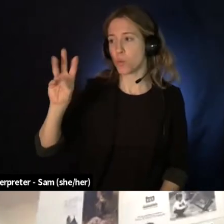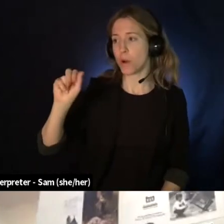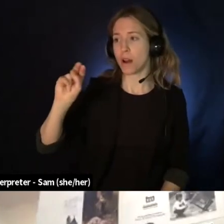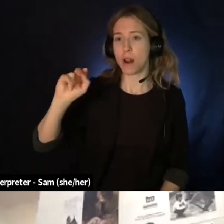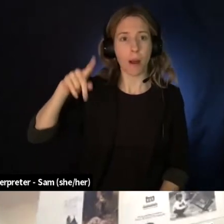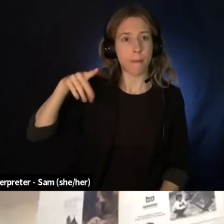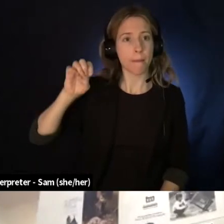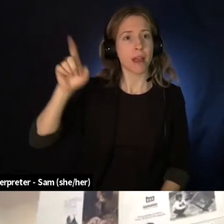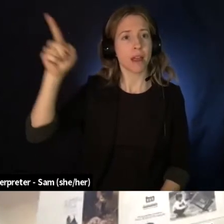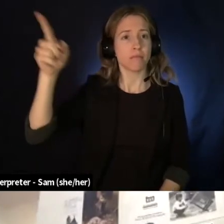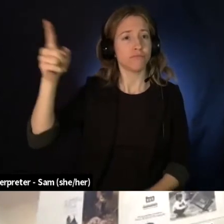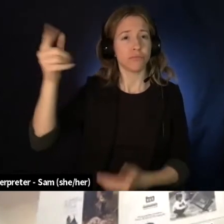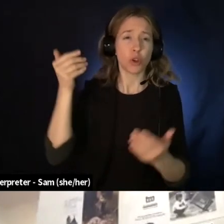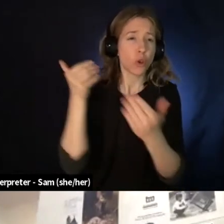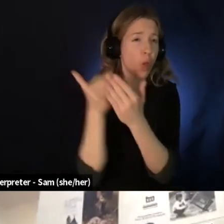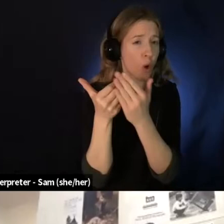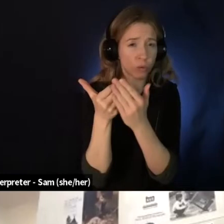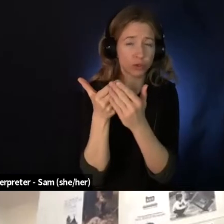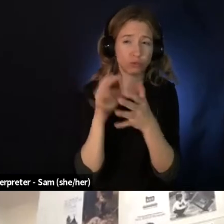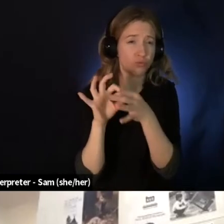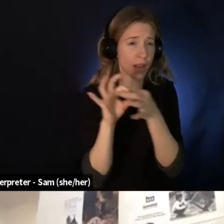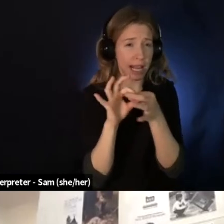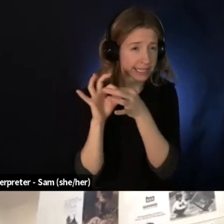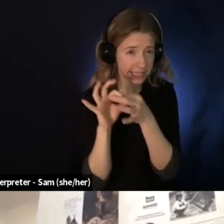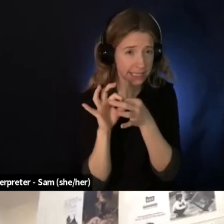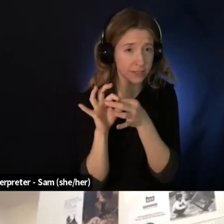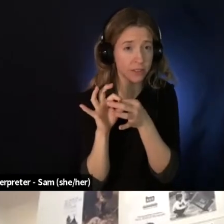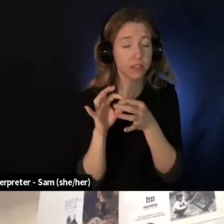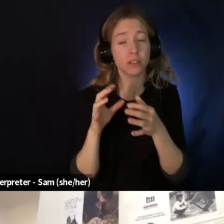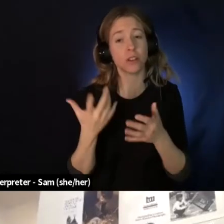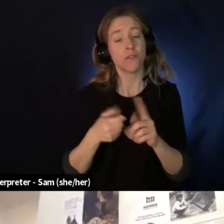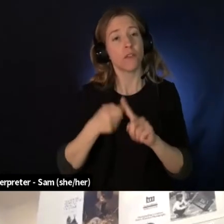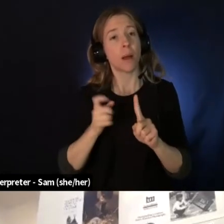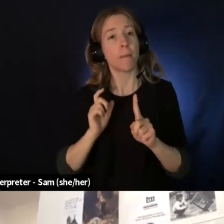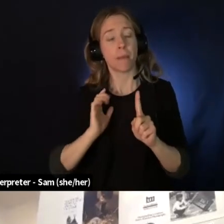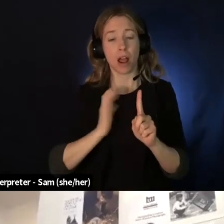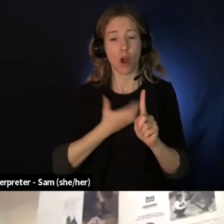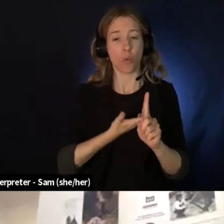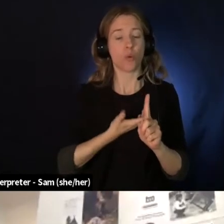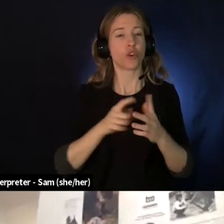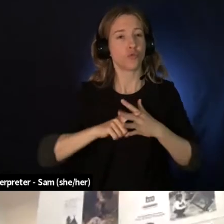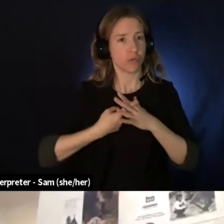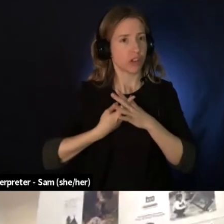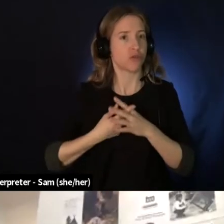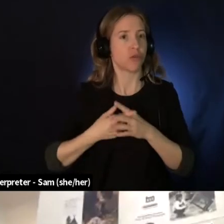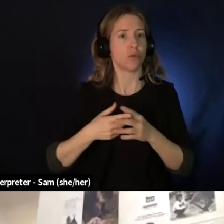to our original homeland, or even in our original homeland, because Jersey was part of our homeland too.